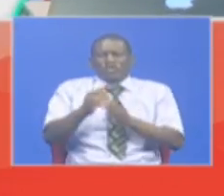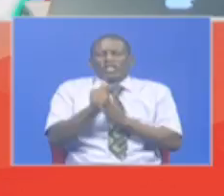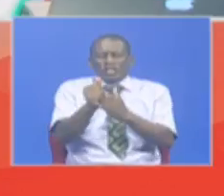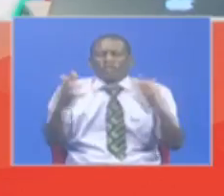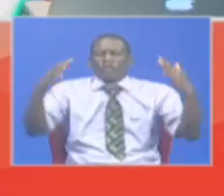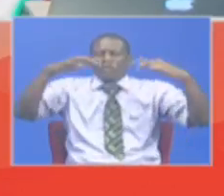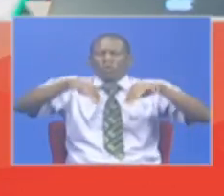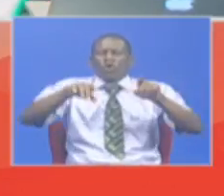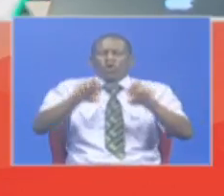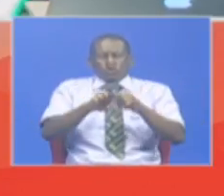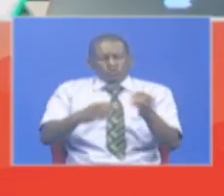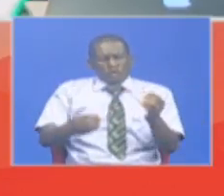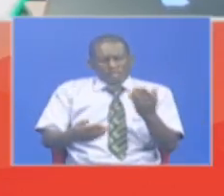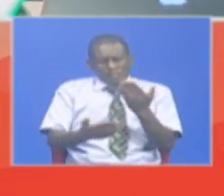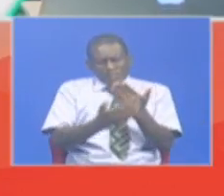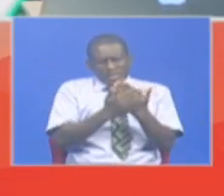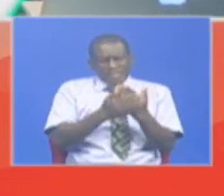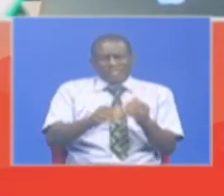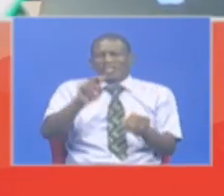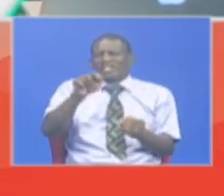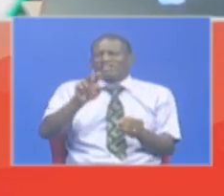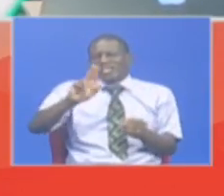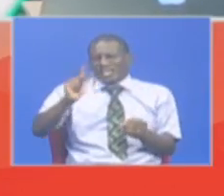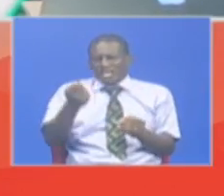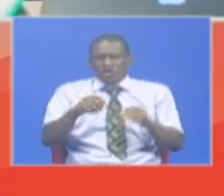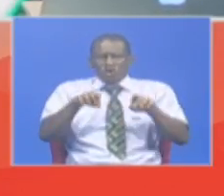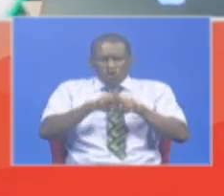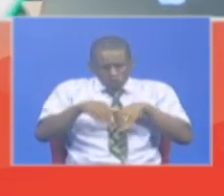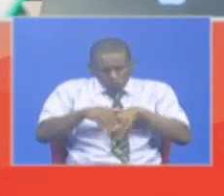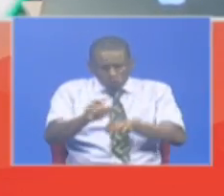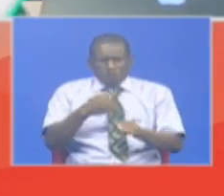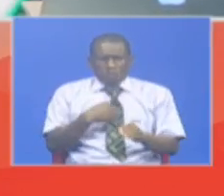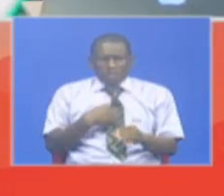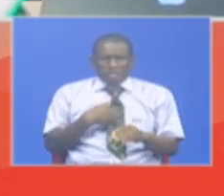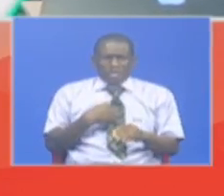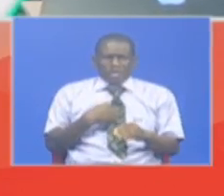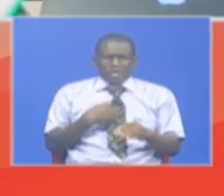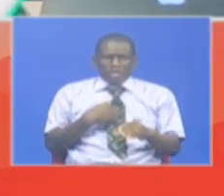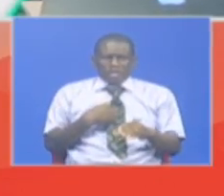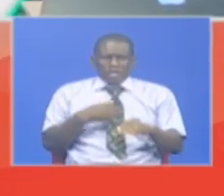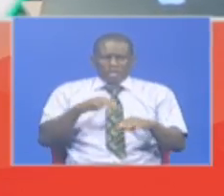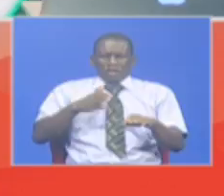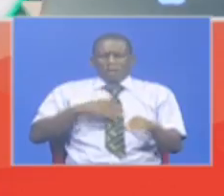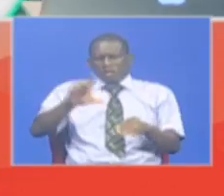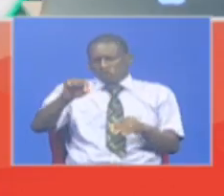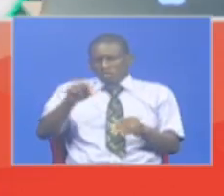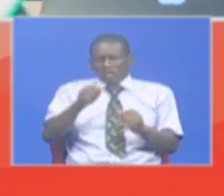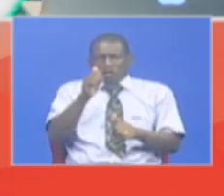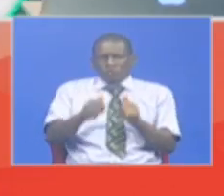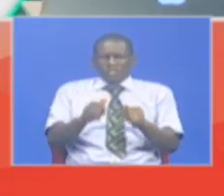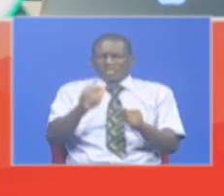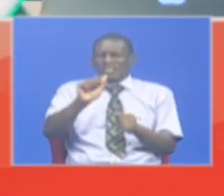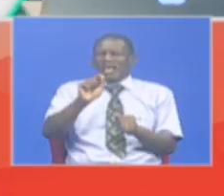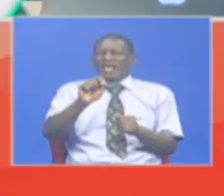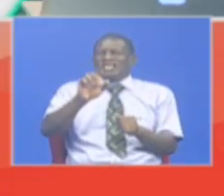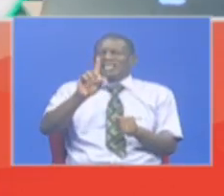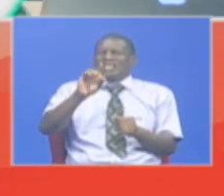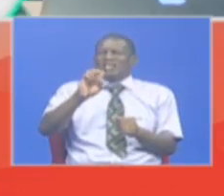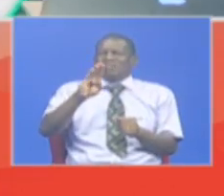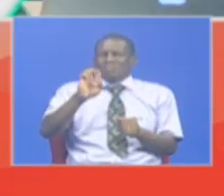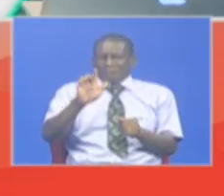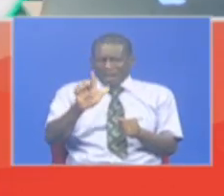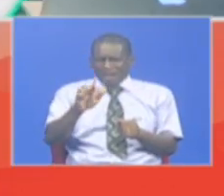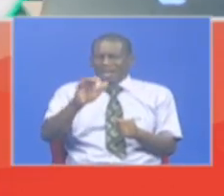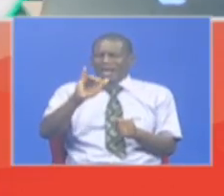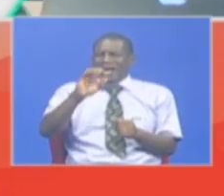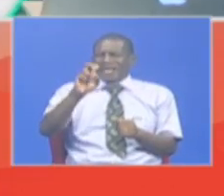can tag us on NTV Kenya. Also, follow me up on my Twitter handle, which is at Dibal Ainair. And just to